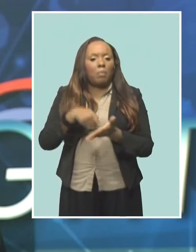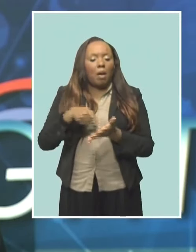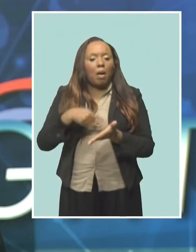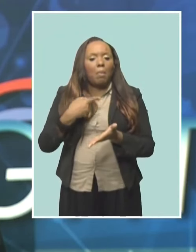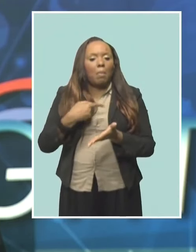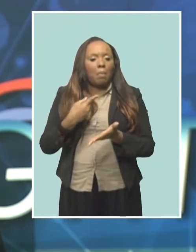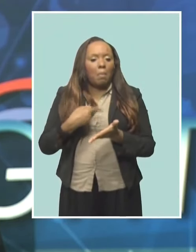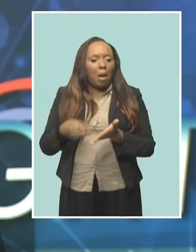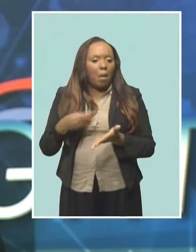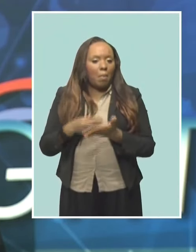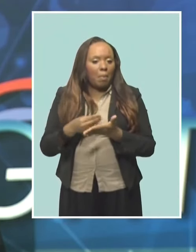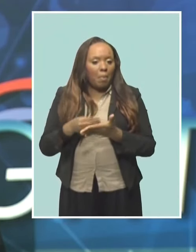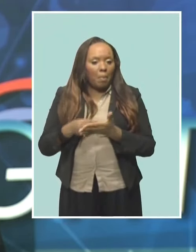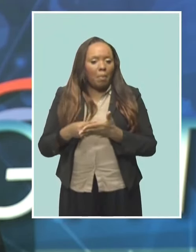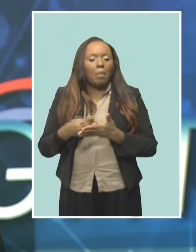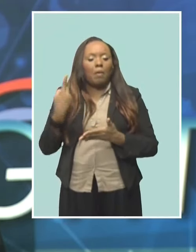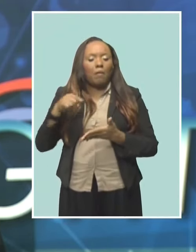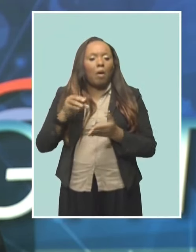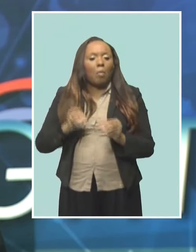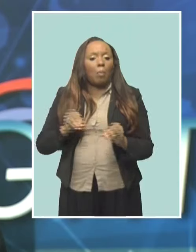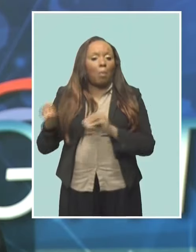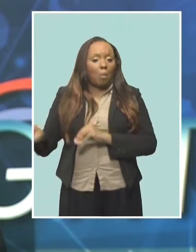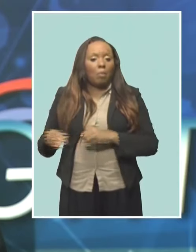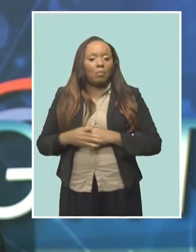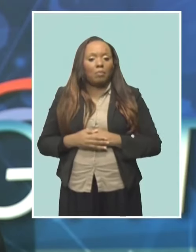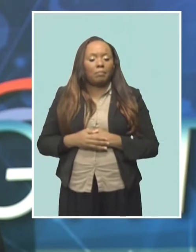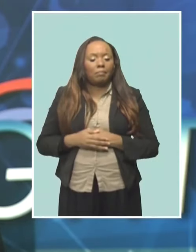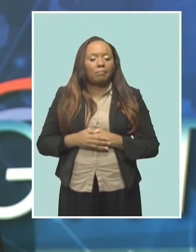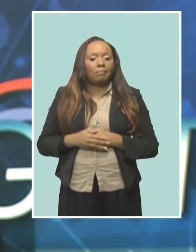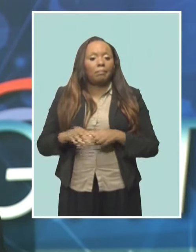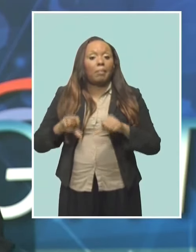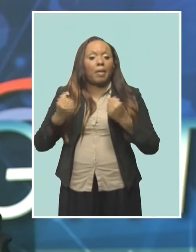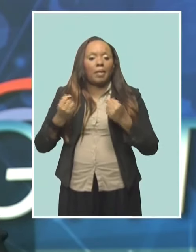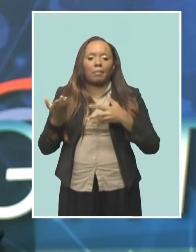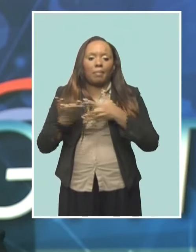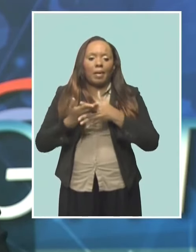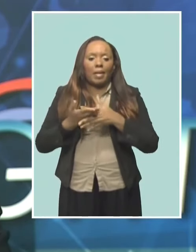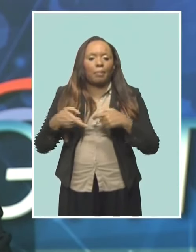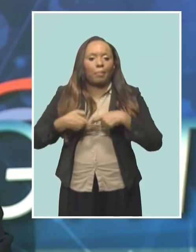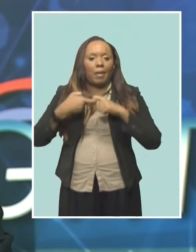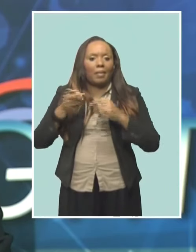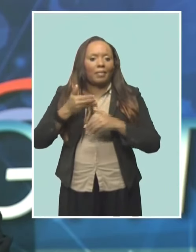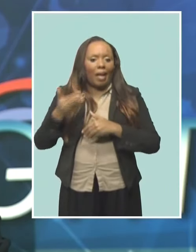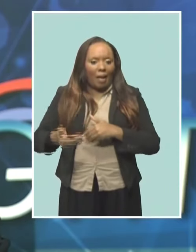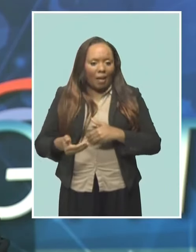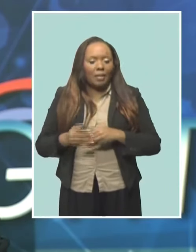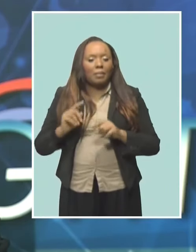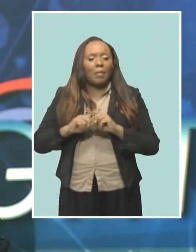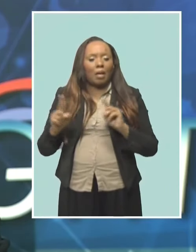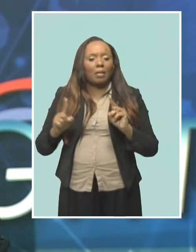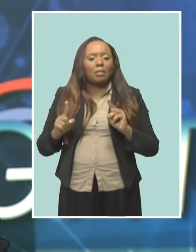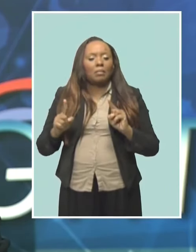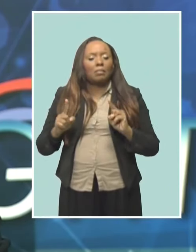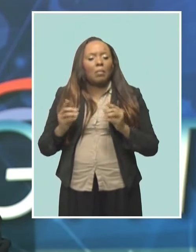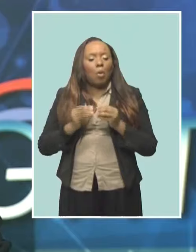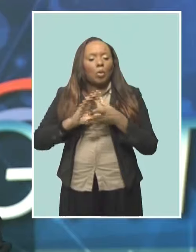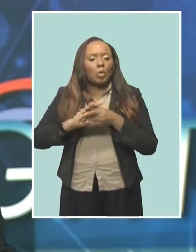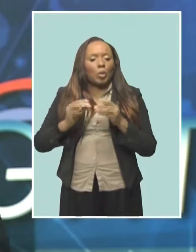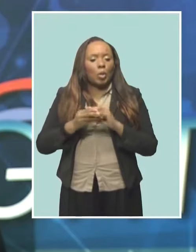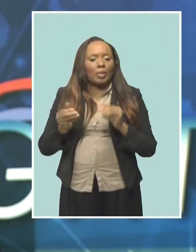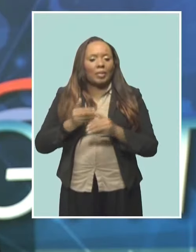pay the cost of removal. We'll take a break here, but coming up, we'll tell you about an effort to promote Barbados as a